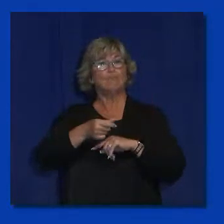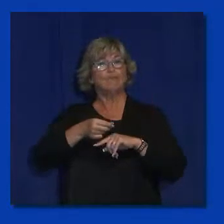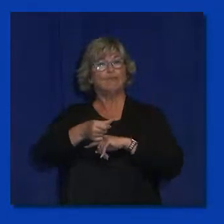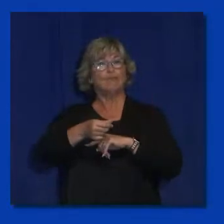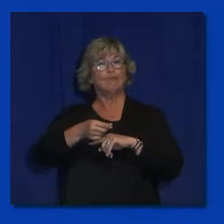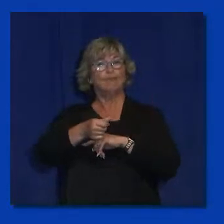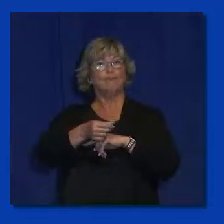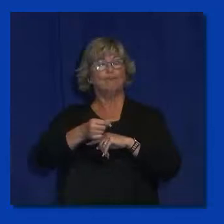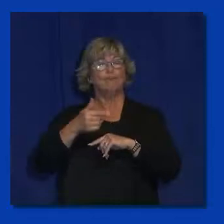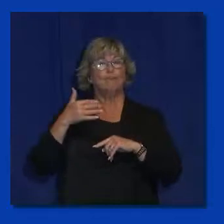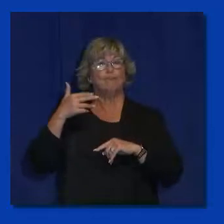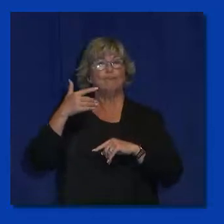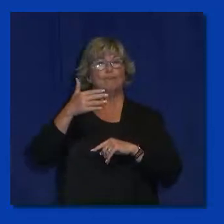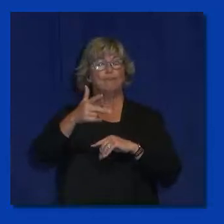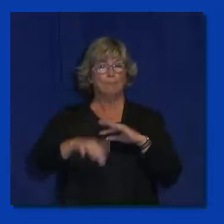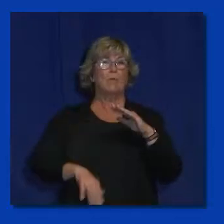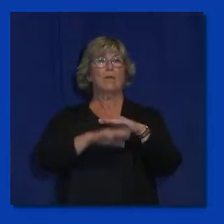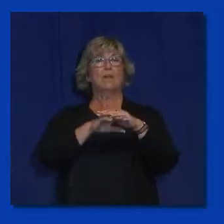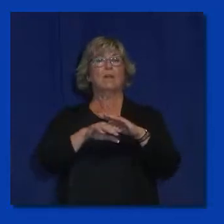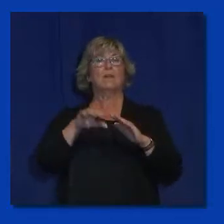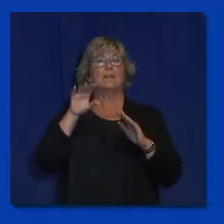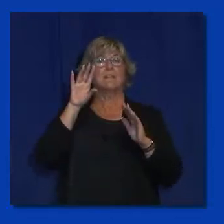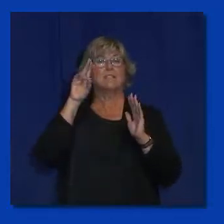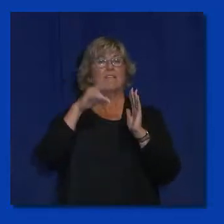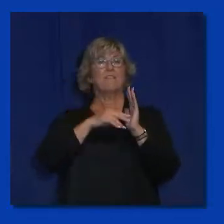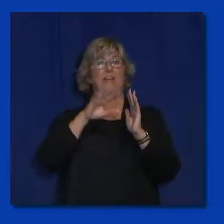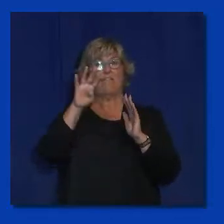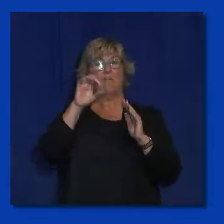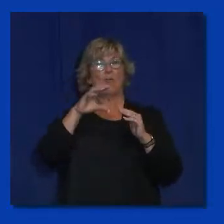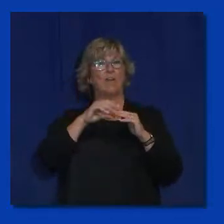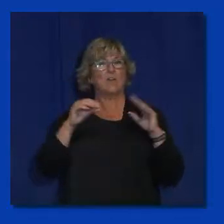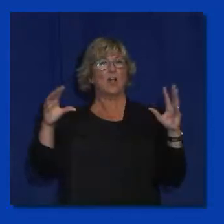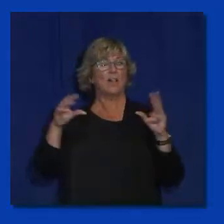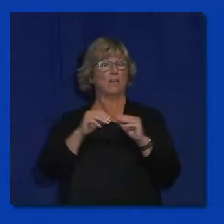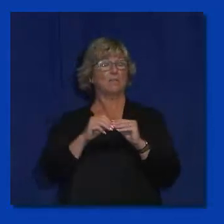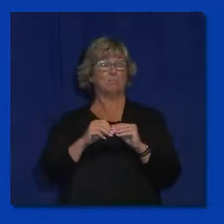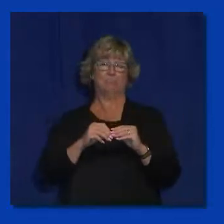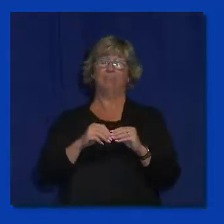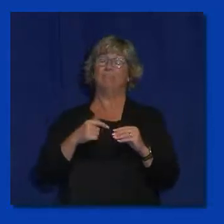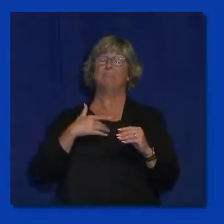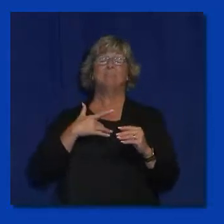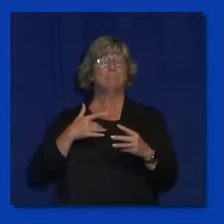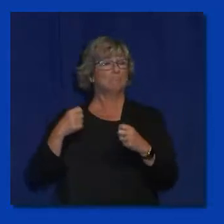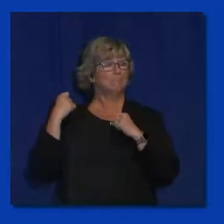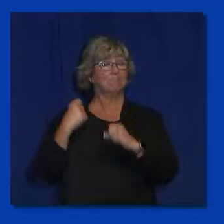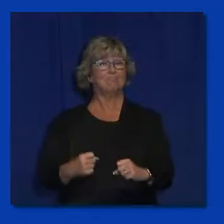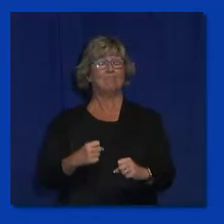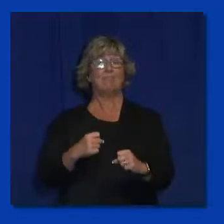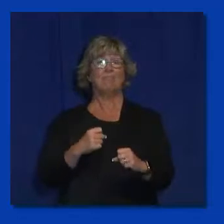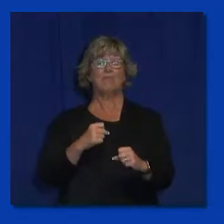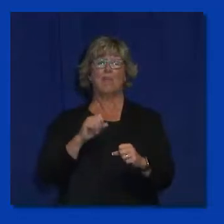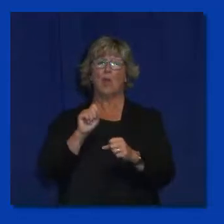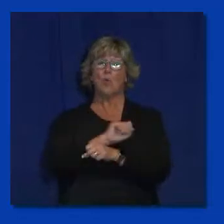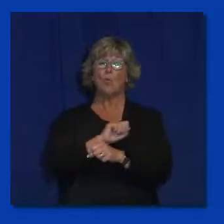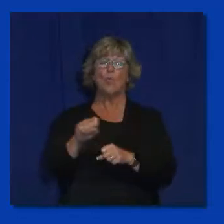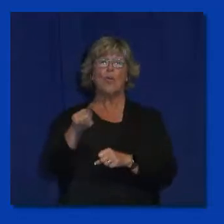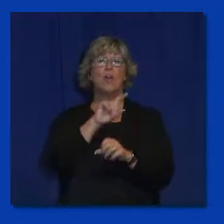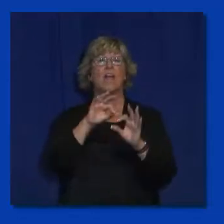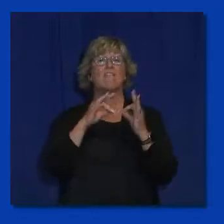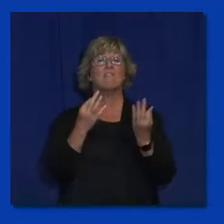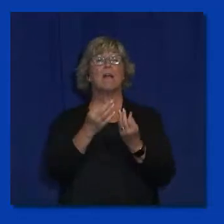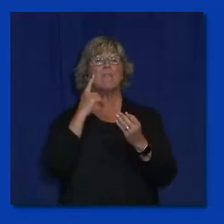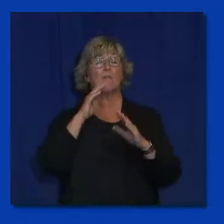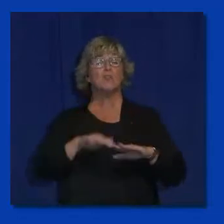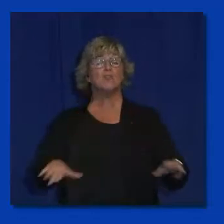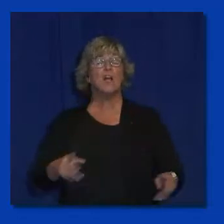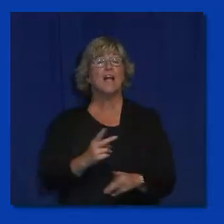That annualizes over $7,400 just in that subsidy. We also feel very strongly working families on child